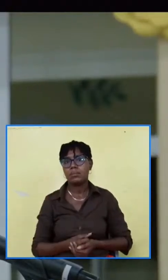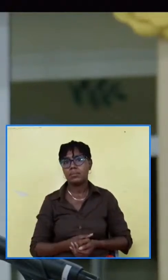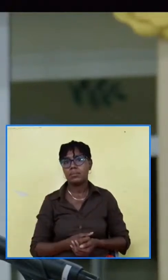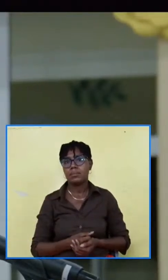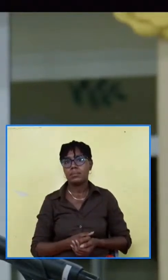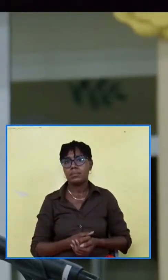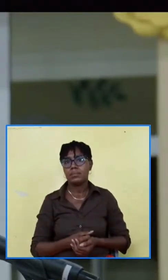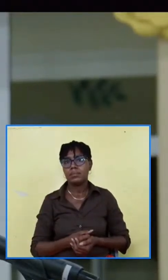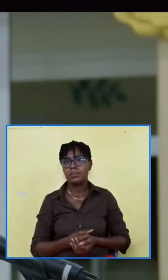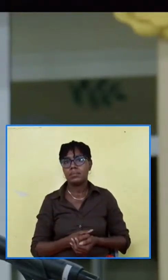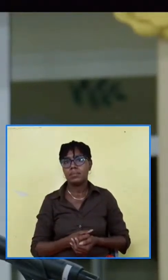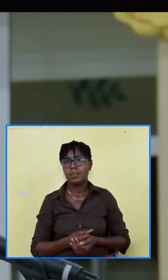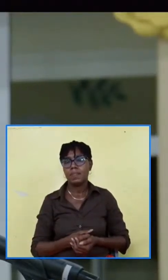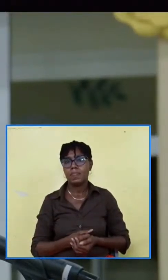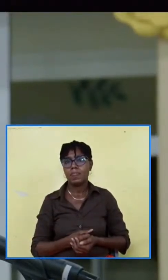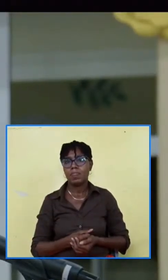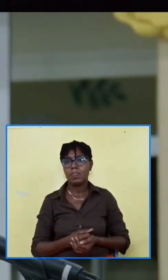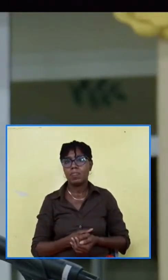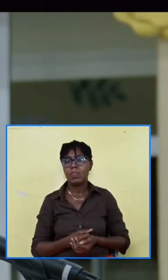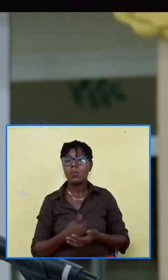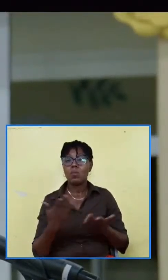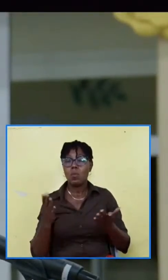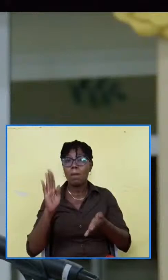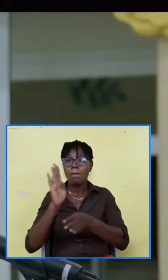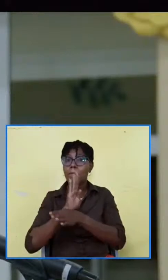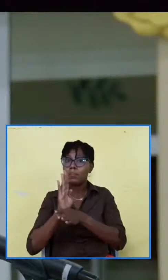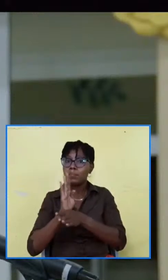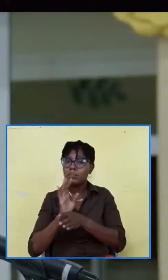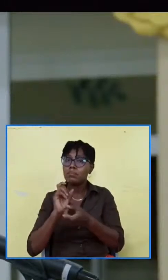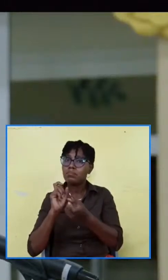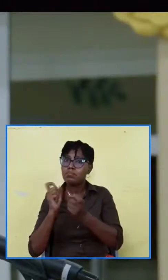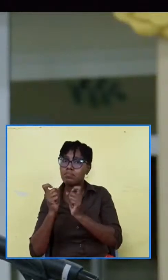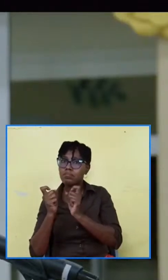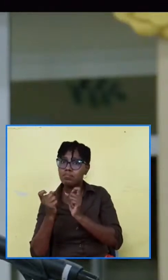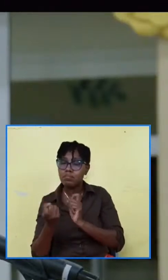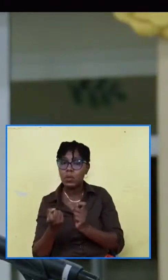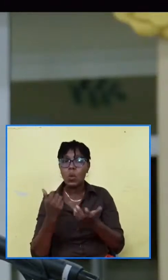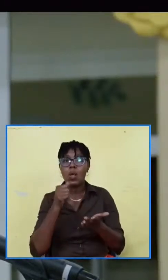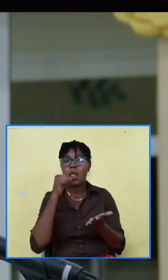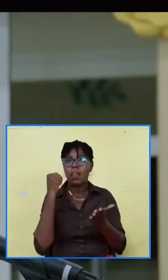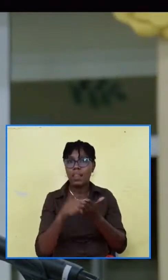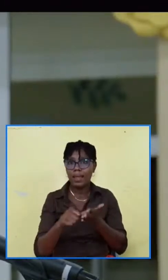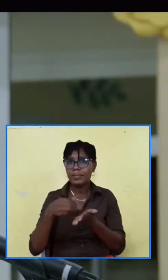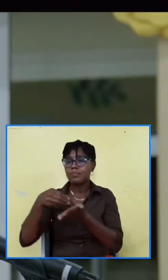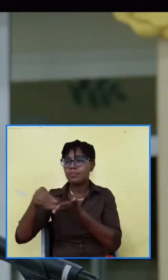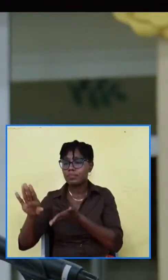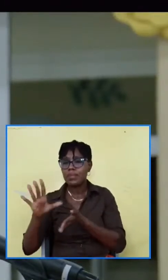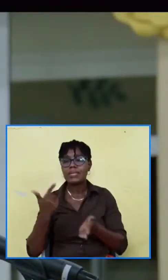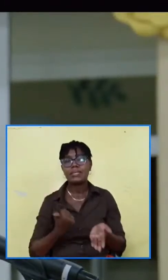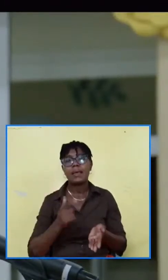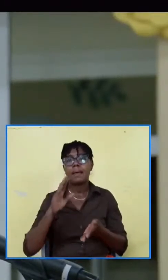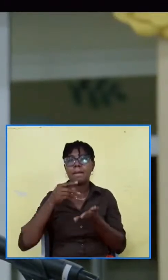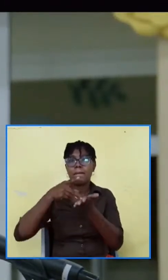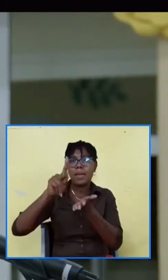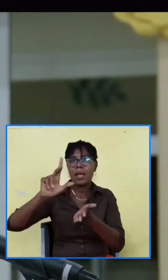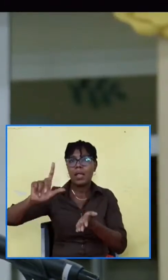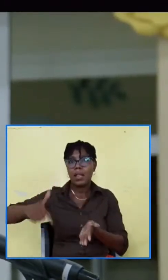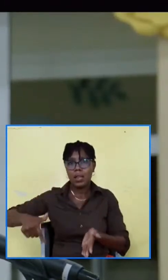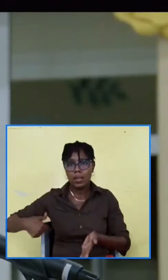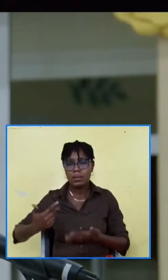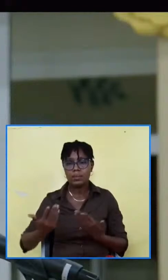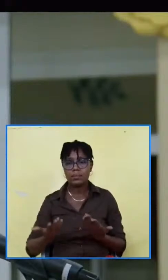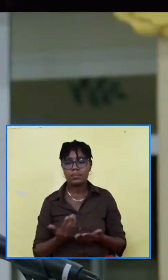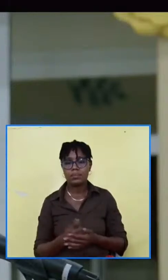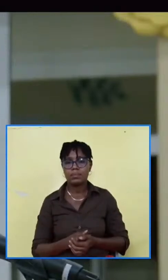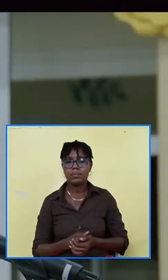There's no need for marketing or anything. When you register your business, you automatically get a letter, or email X day later. With data exchange, you have mentioned